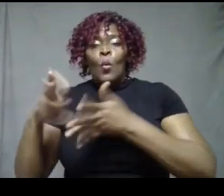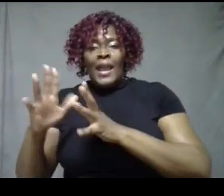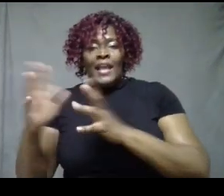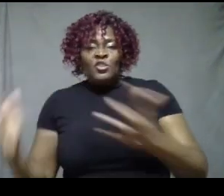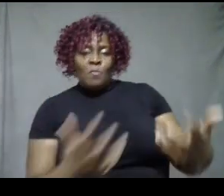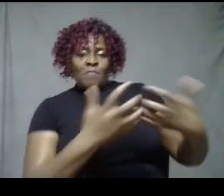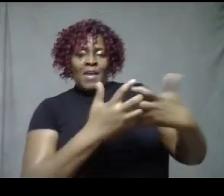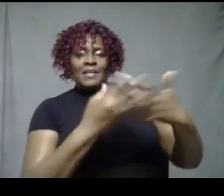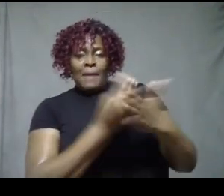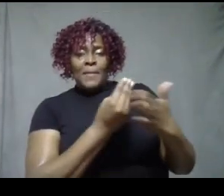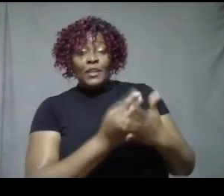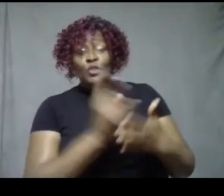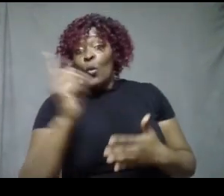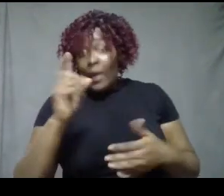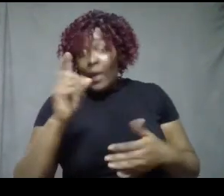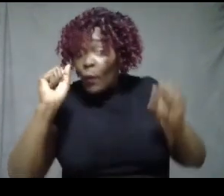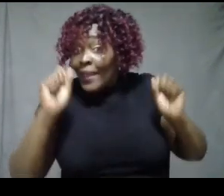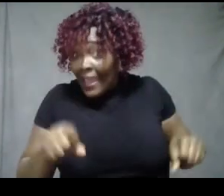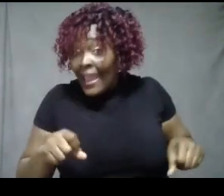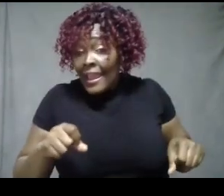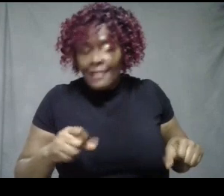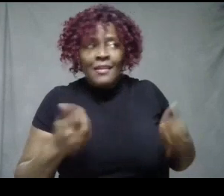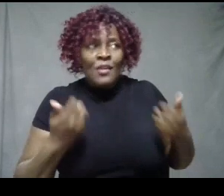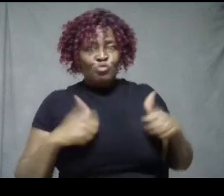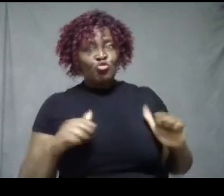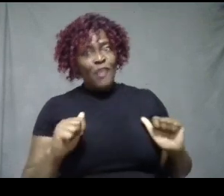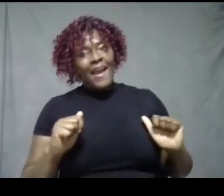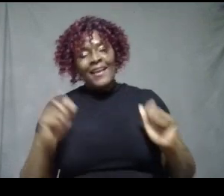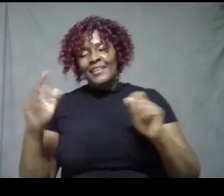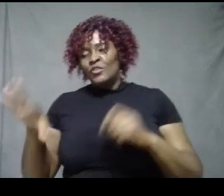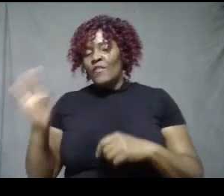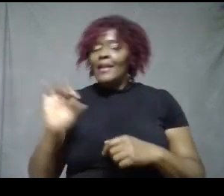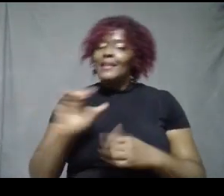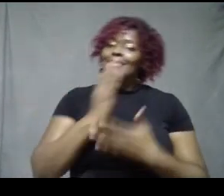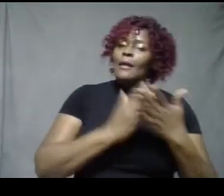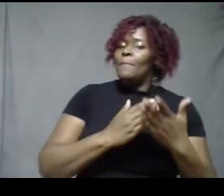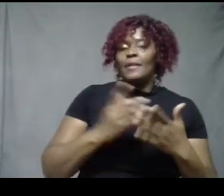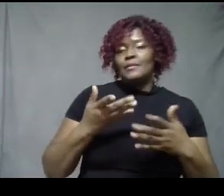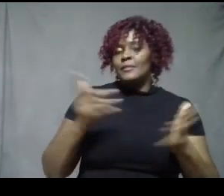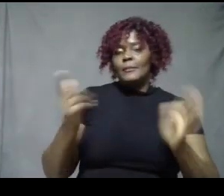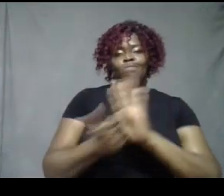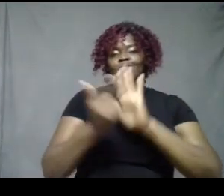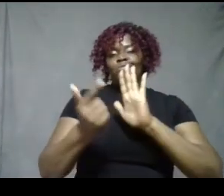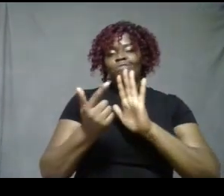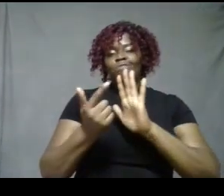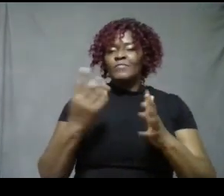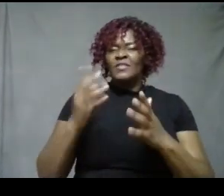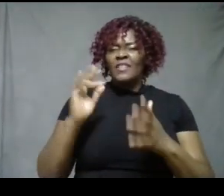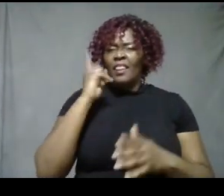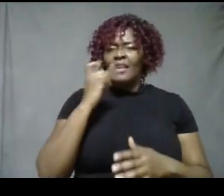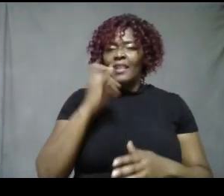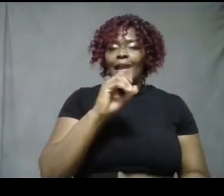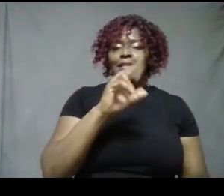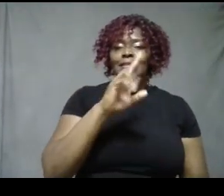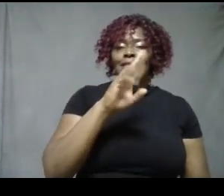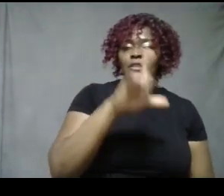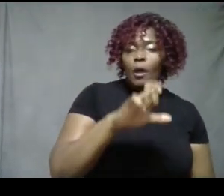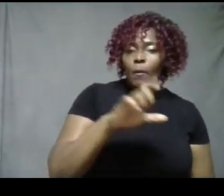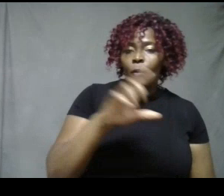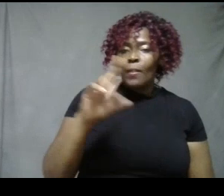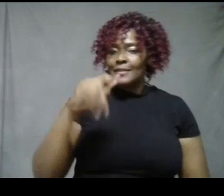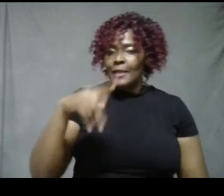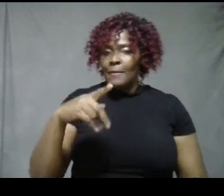too. So wherever we can match the funds, we are trying. Certain things we are not allowed to. It's sort of like double dipping. If it's a federal grant, you may not be allowed